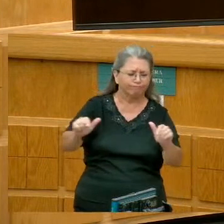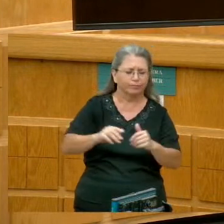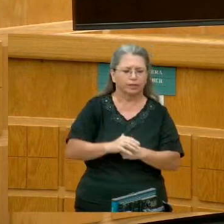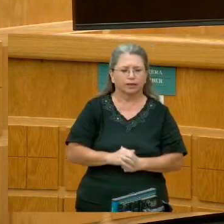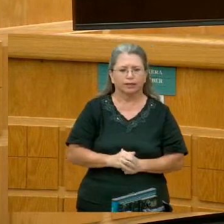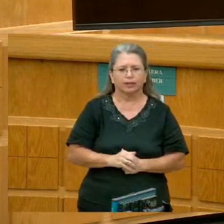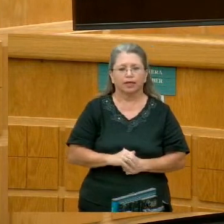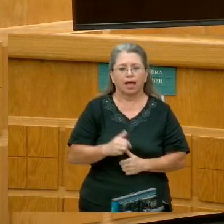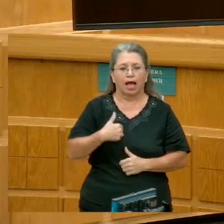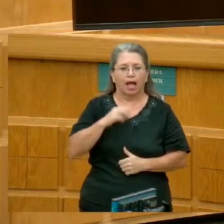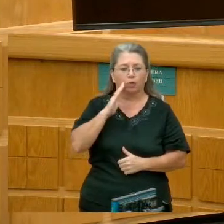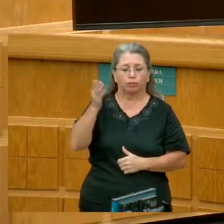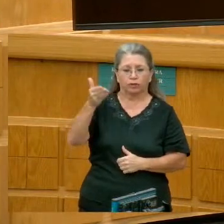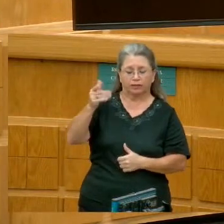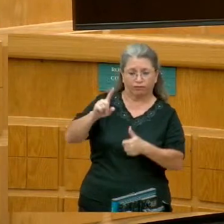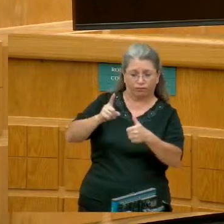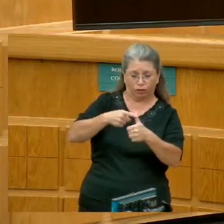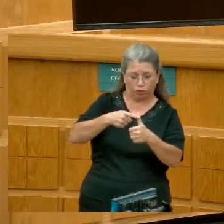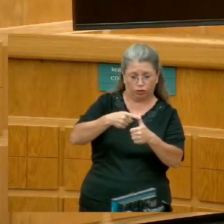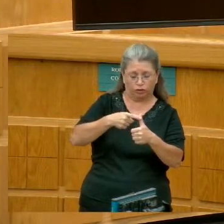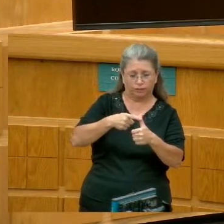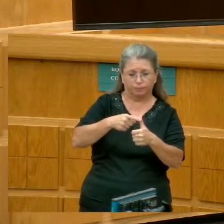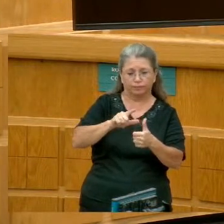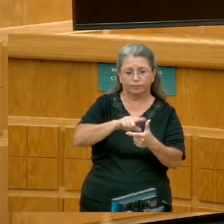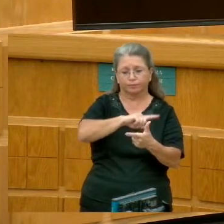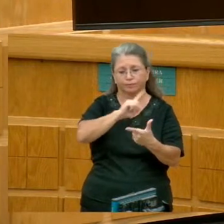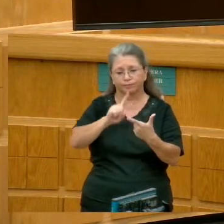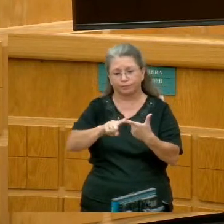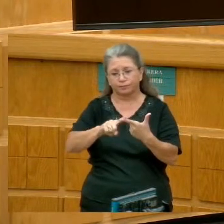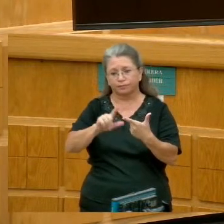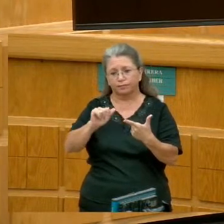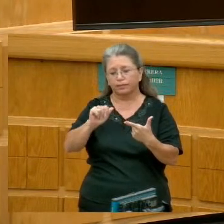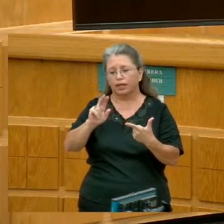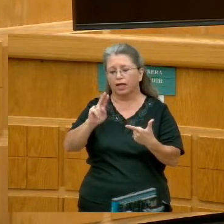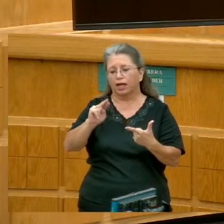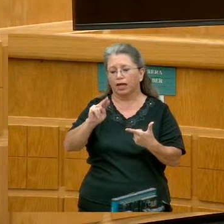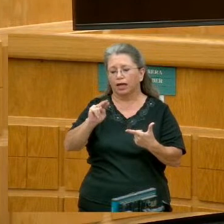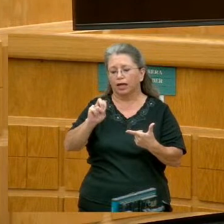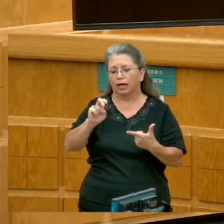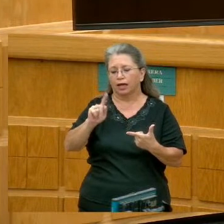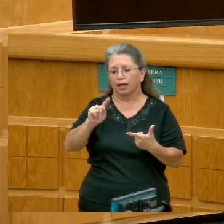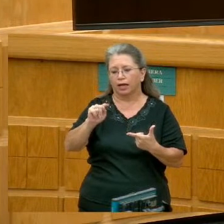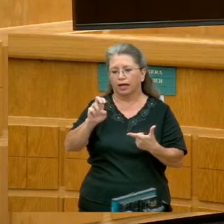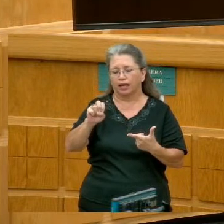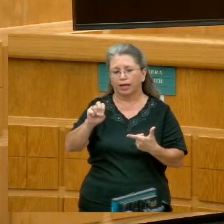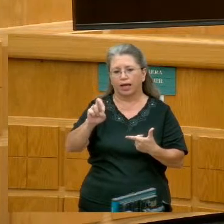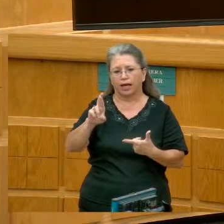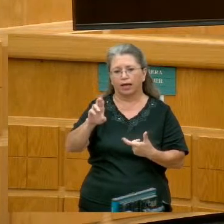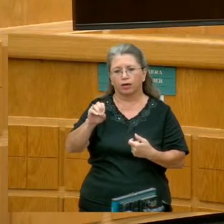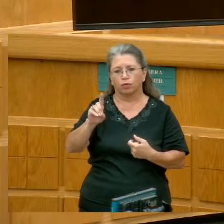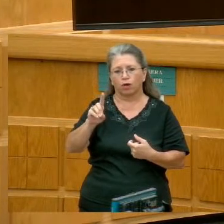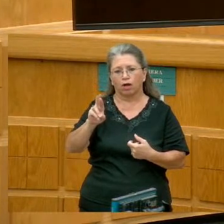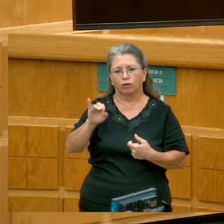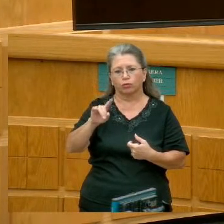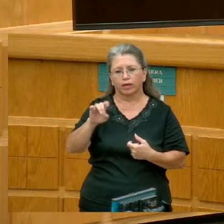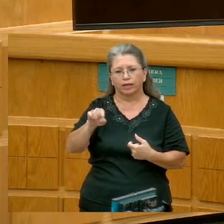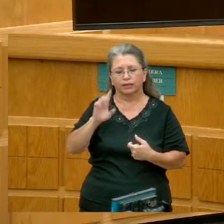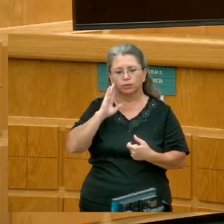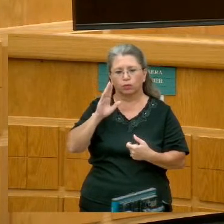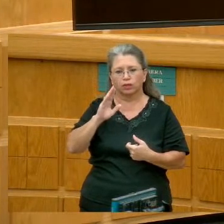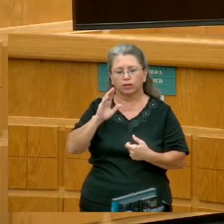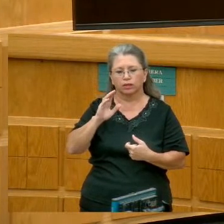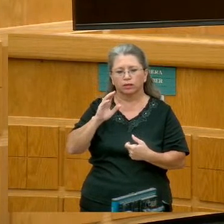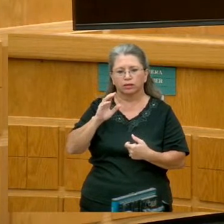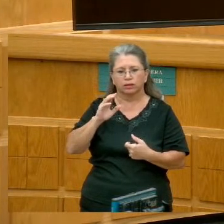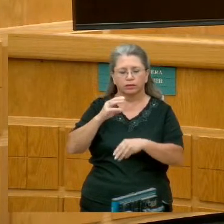this afternoon, and then Annette Rodriguez, our Public Health Director, is going to do a Skype or WebEx from